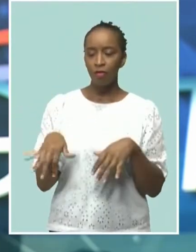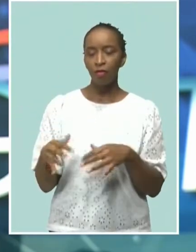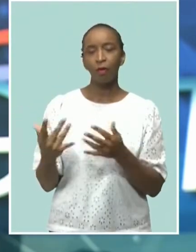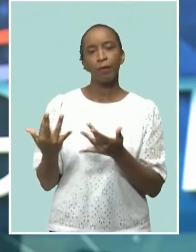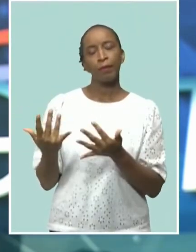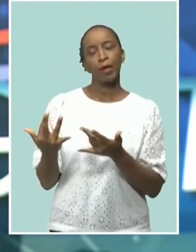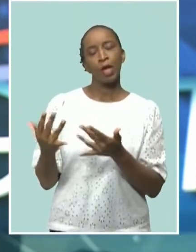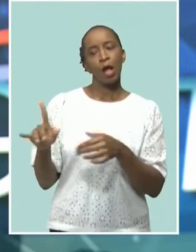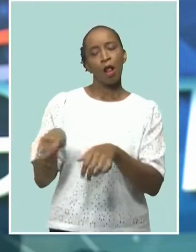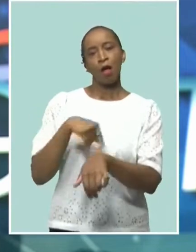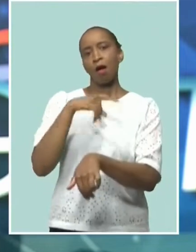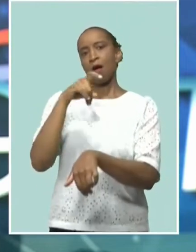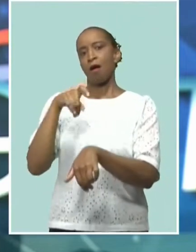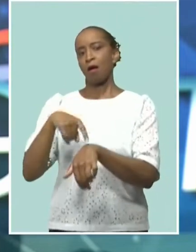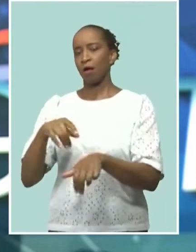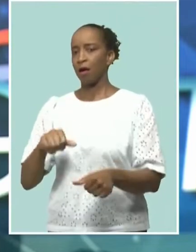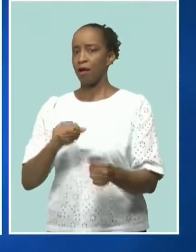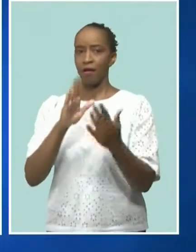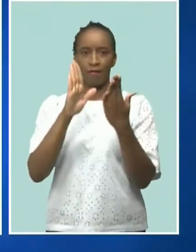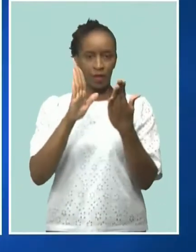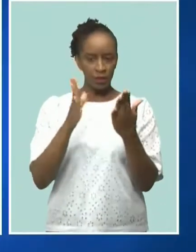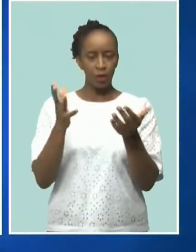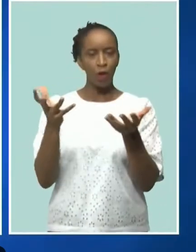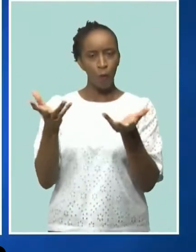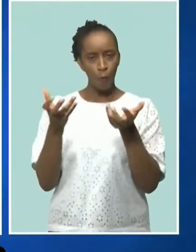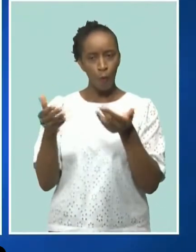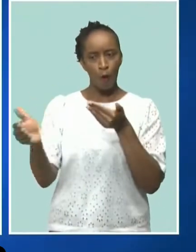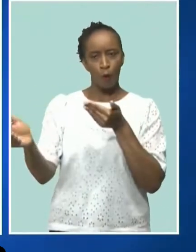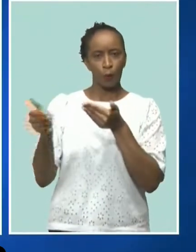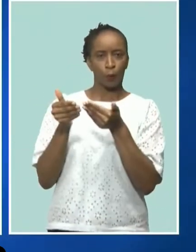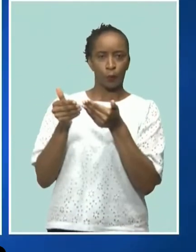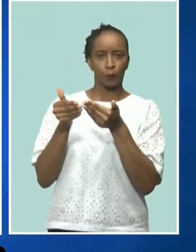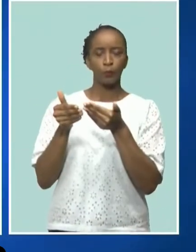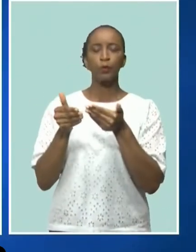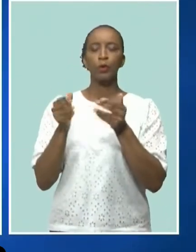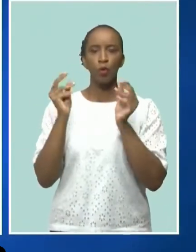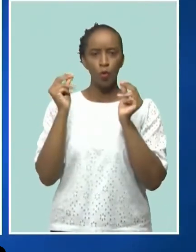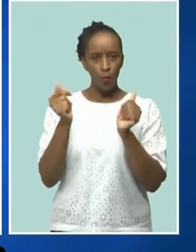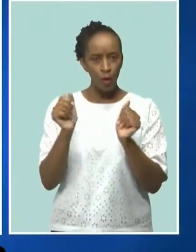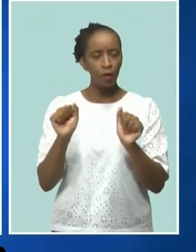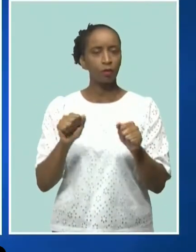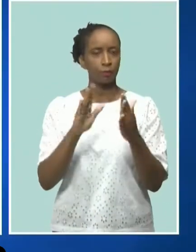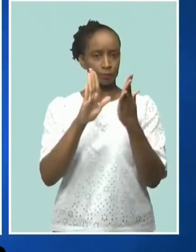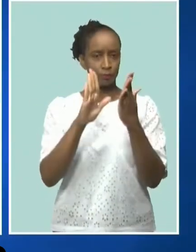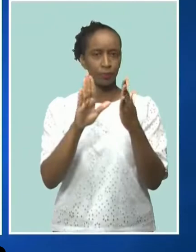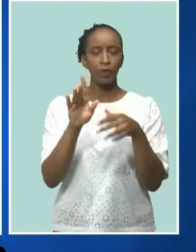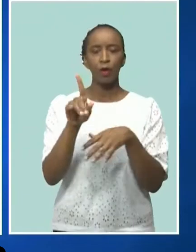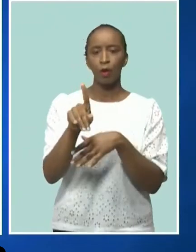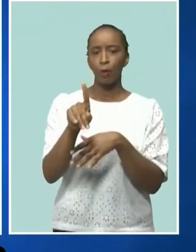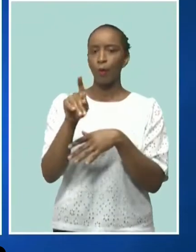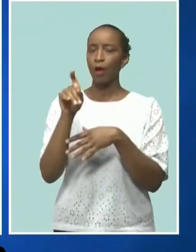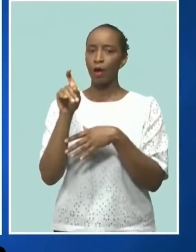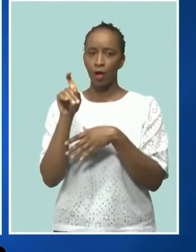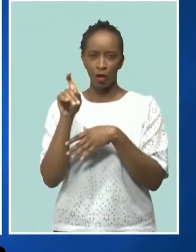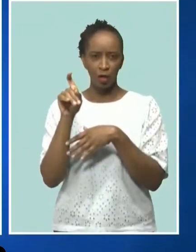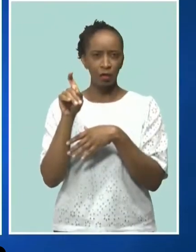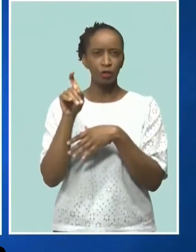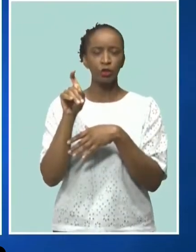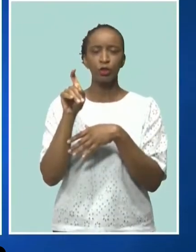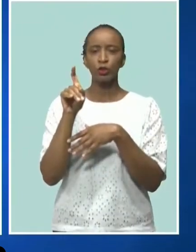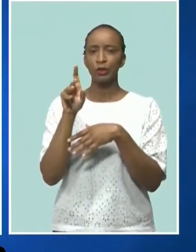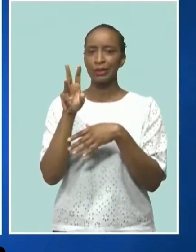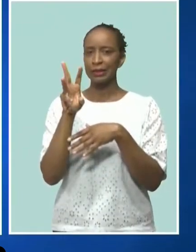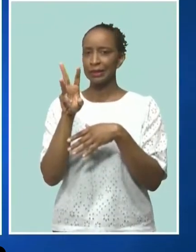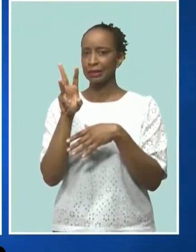Erskine Sandiford Centre. There are about 1,606 matters awaiting trial in the High Court at this